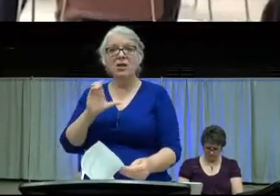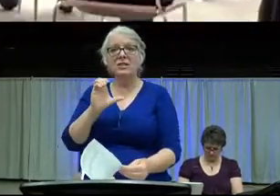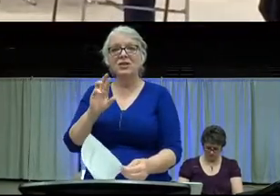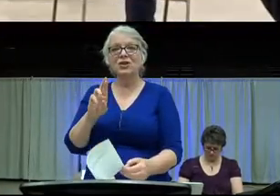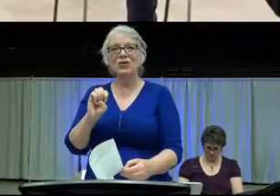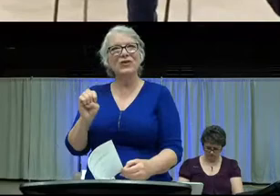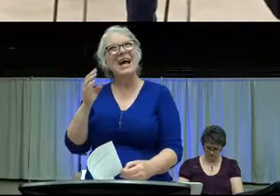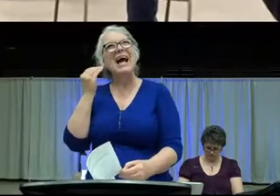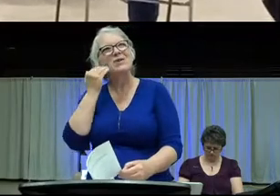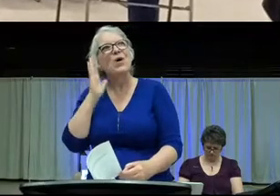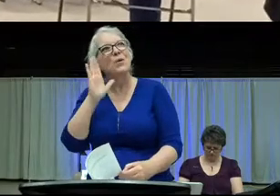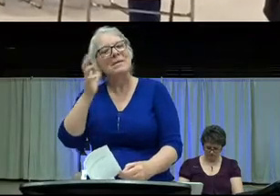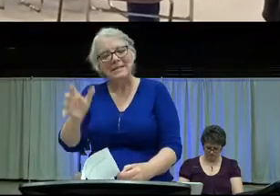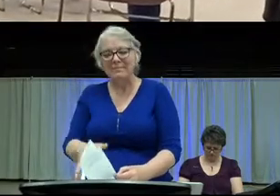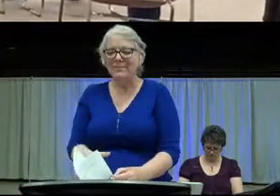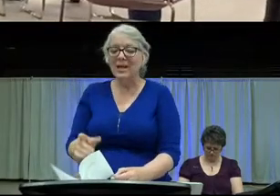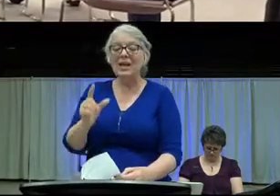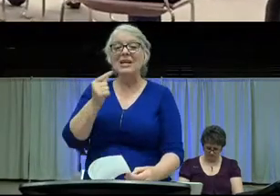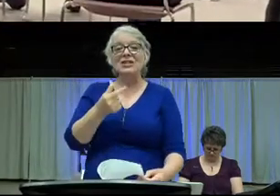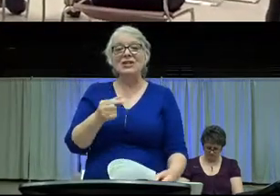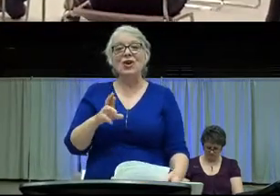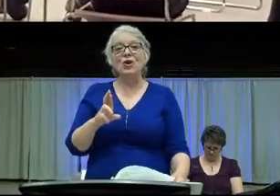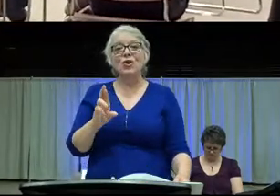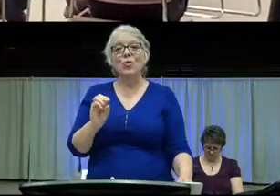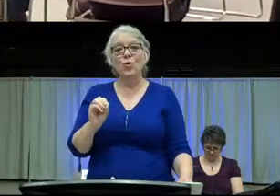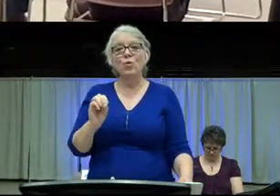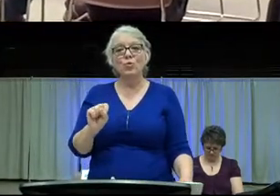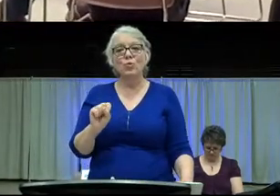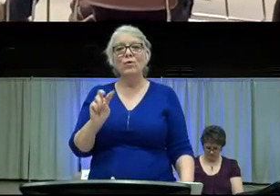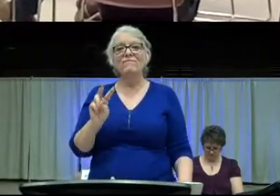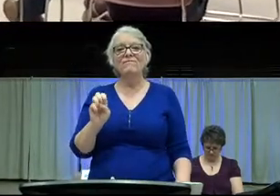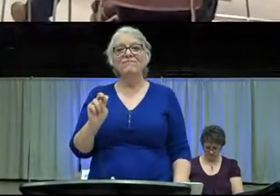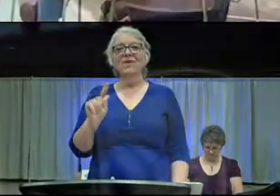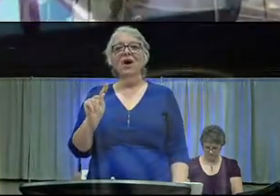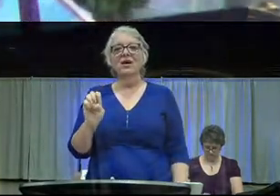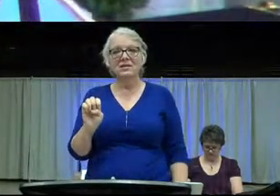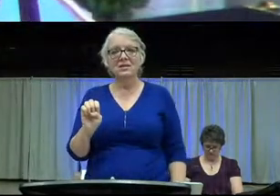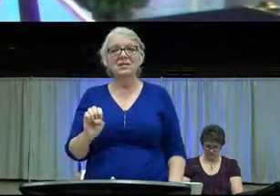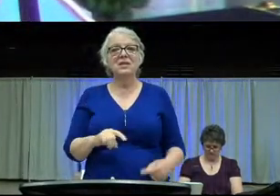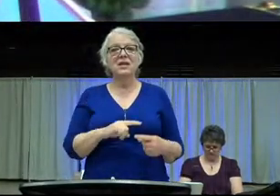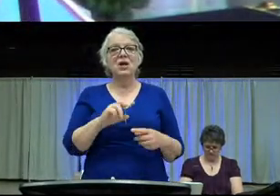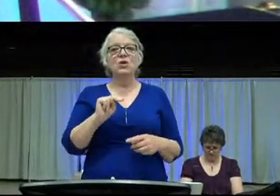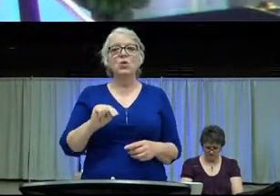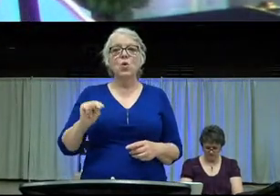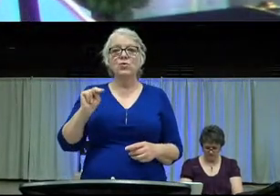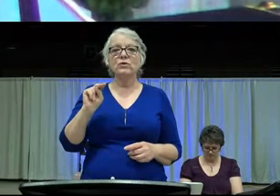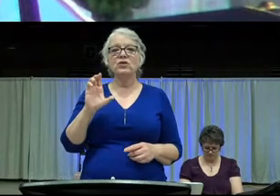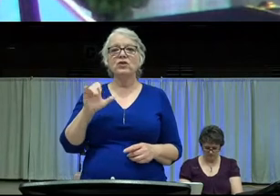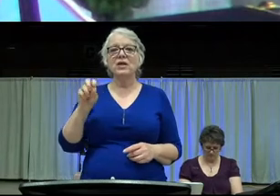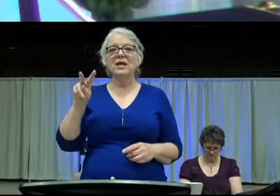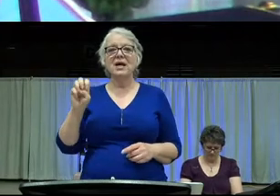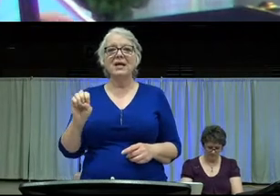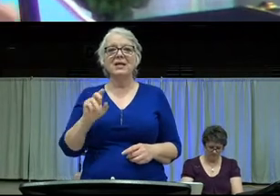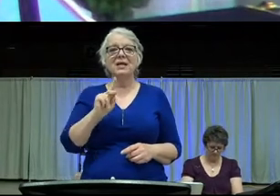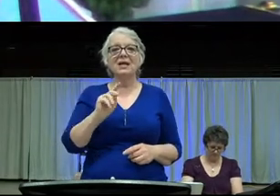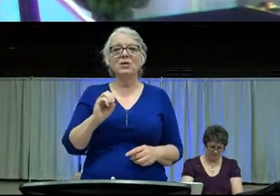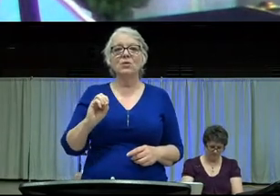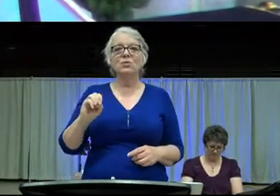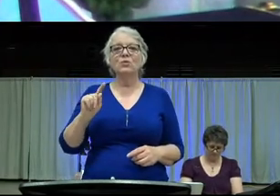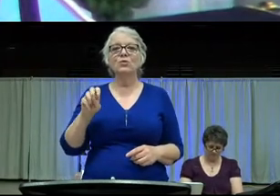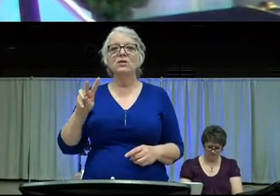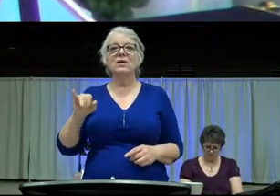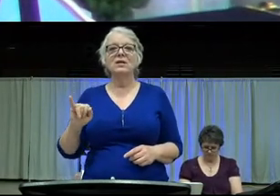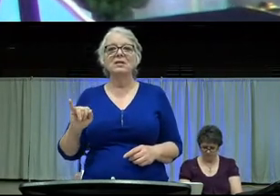I knew I was going to mess this one up, Grovant, Northern Cheyenne, Kootenai, Sioux, Little Shell Band of